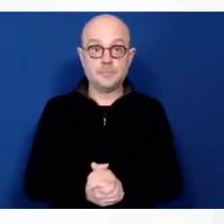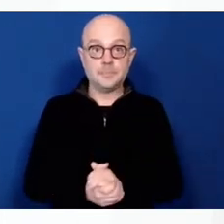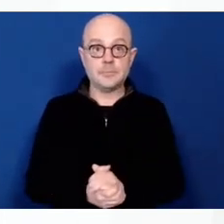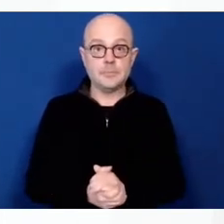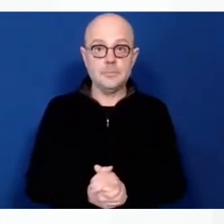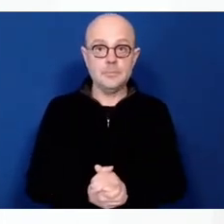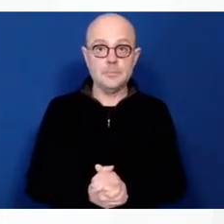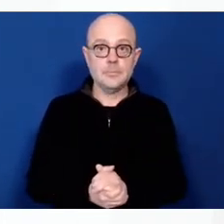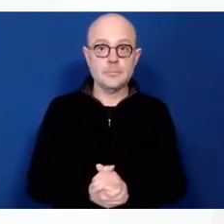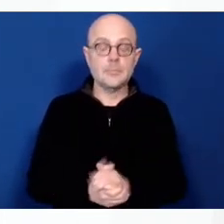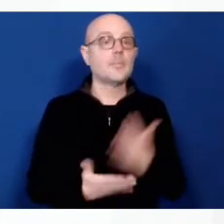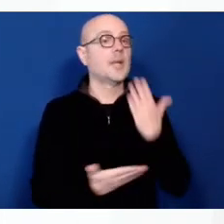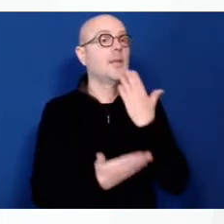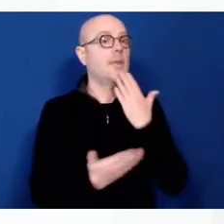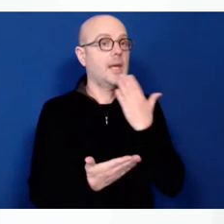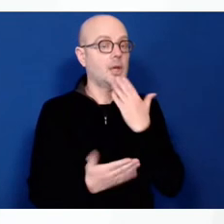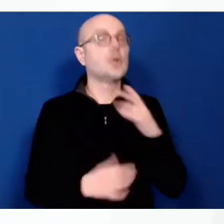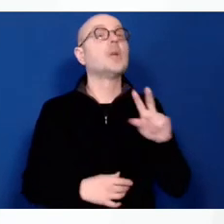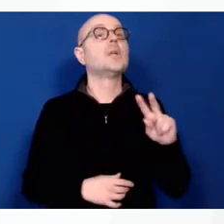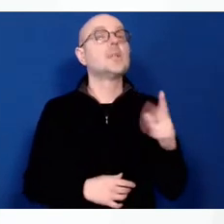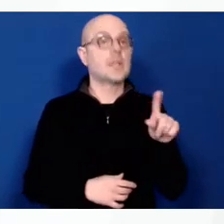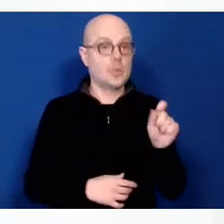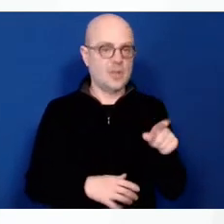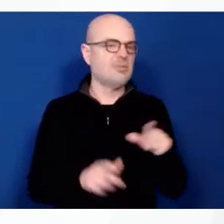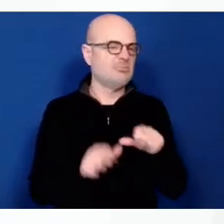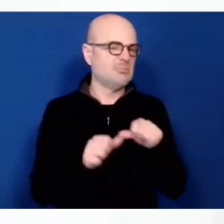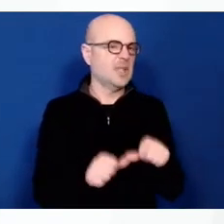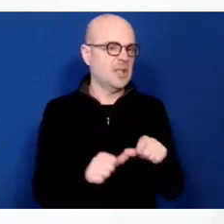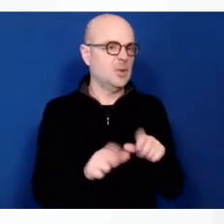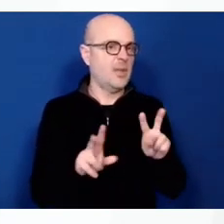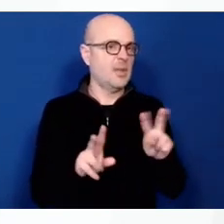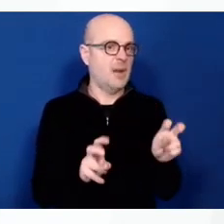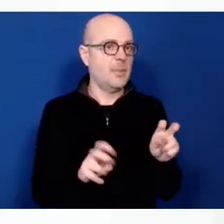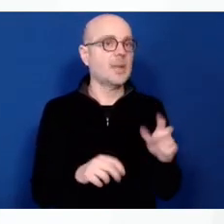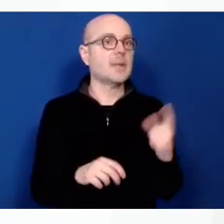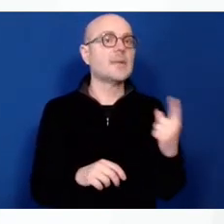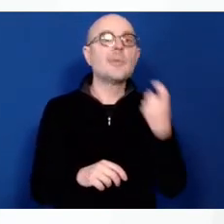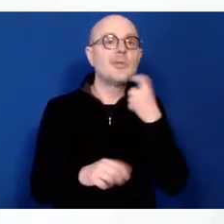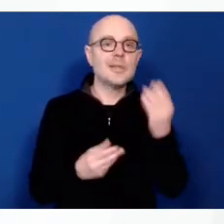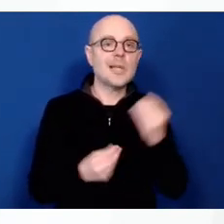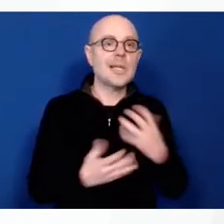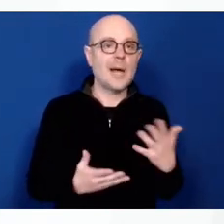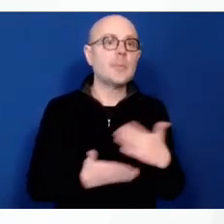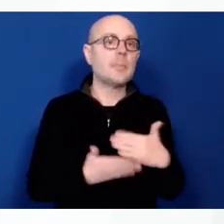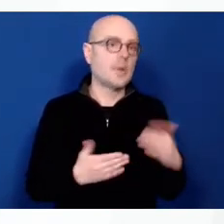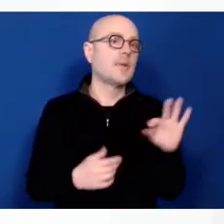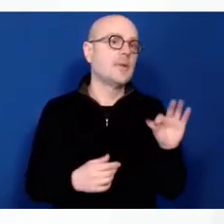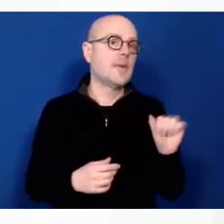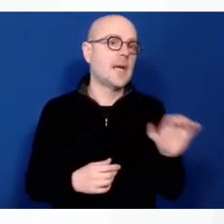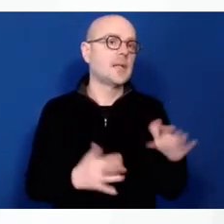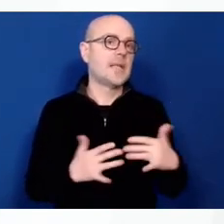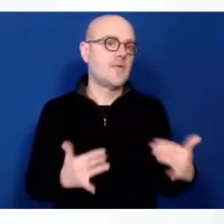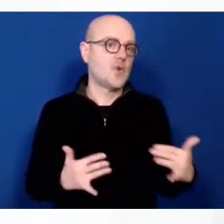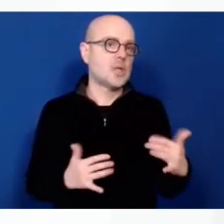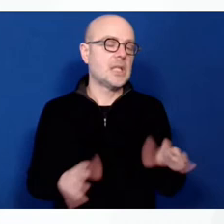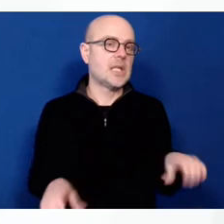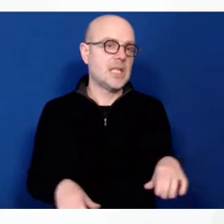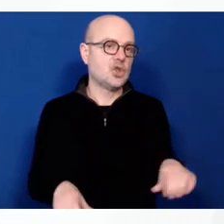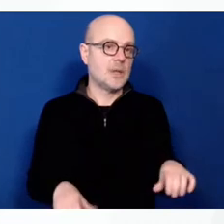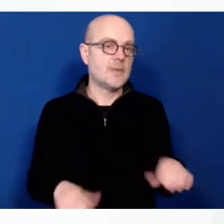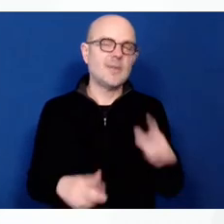Thank you. Second question, staying on the topic of something announced as part of the Faculty Diversity Initiative, it's a two-part